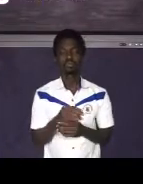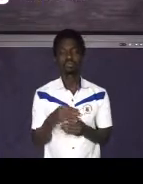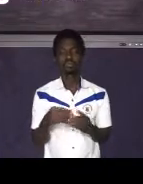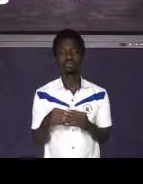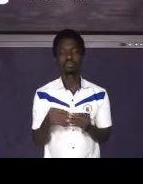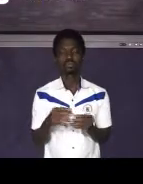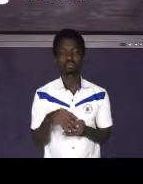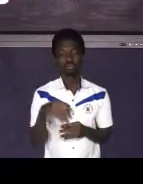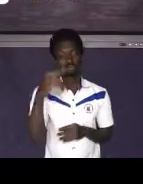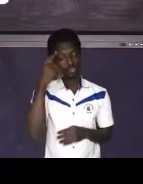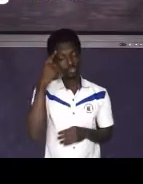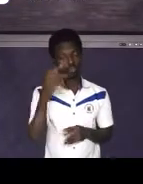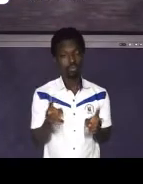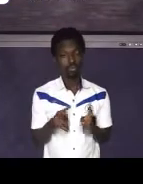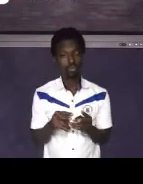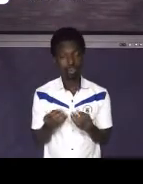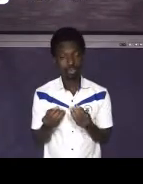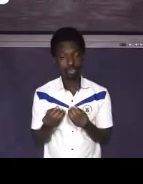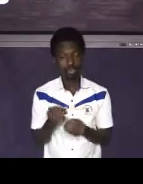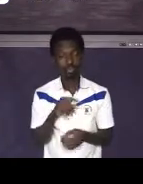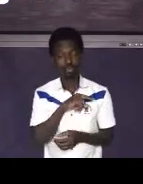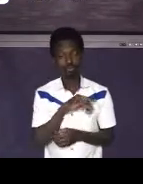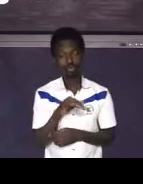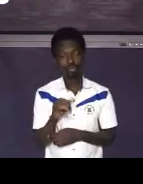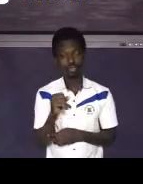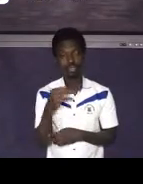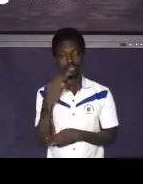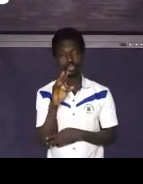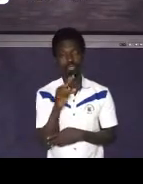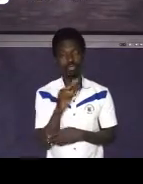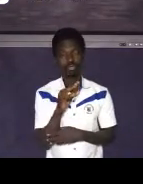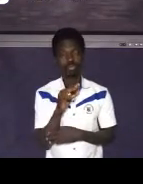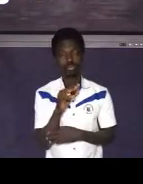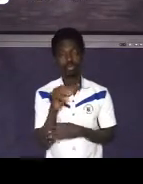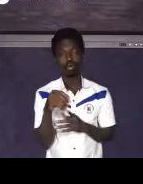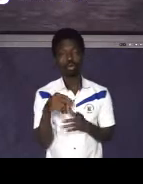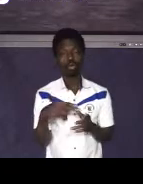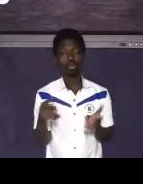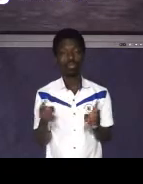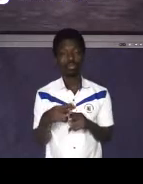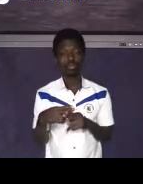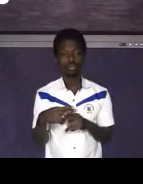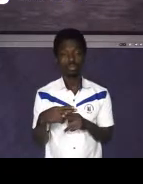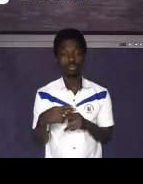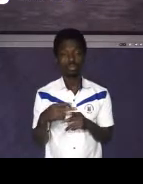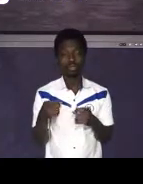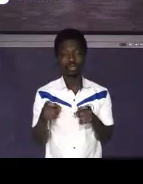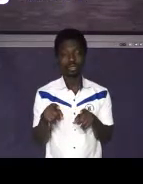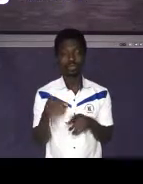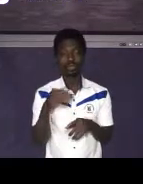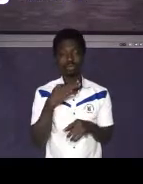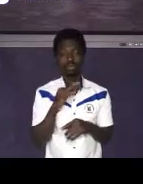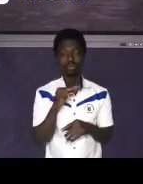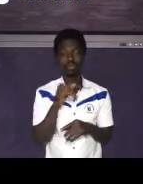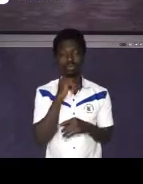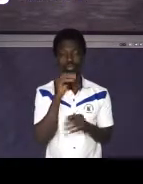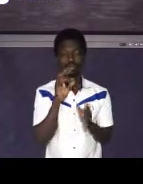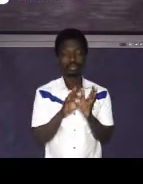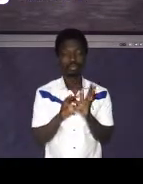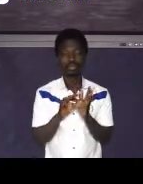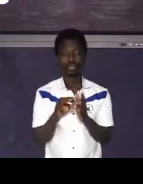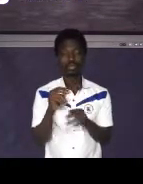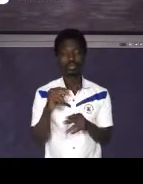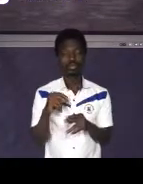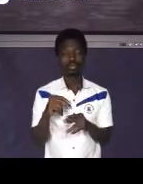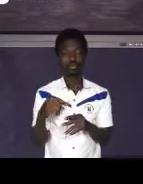senses. For very small quantities or very brief occurrence of uncountable nouns, we use